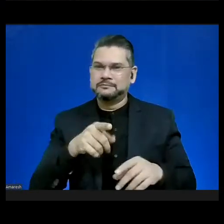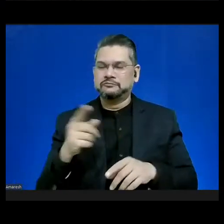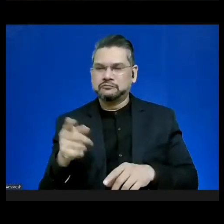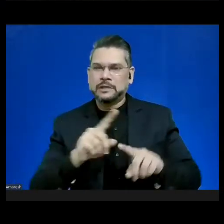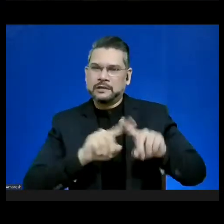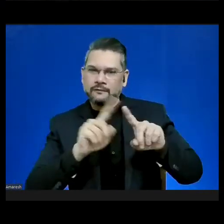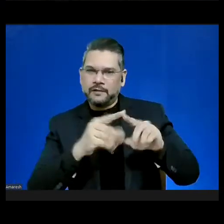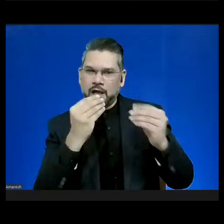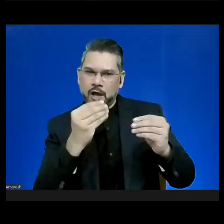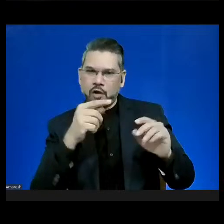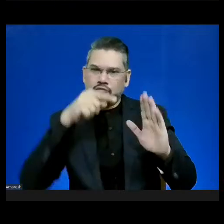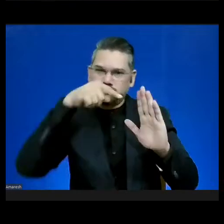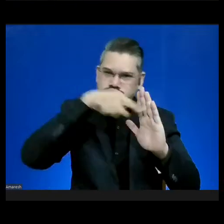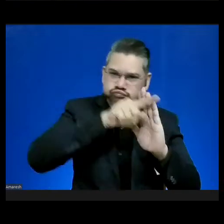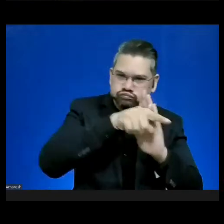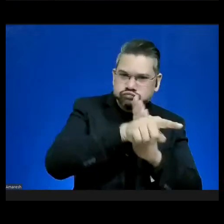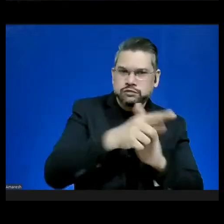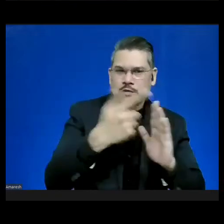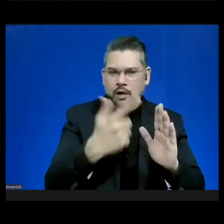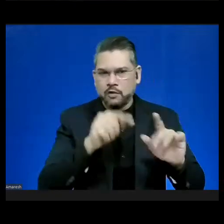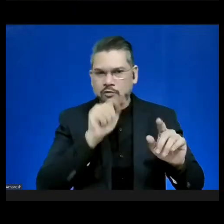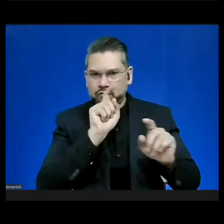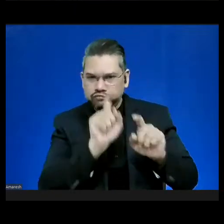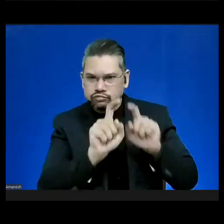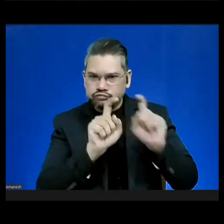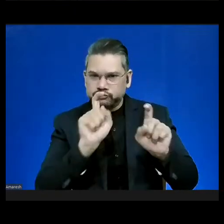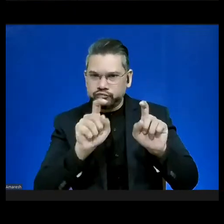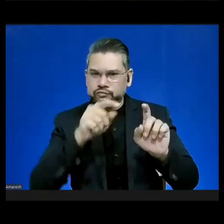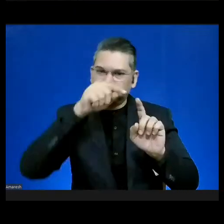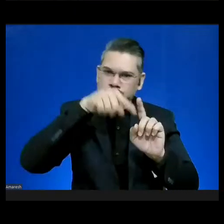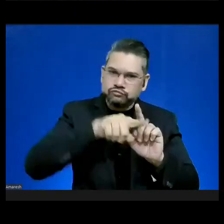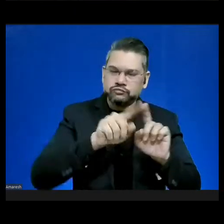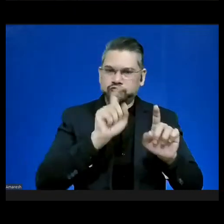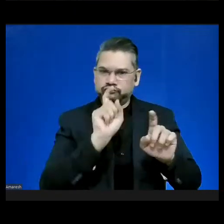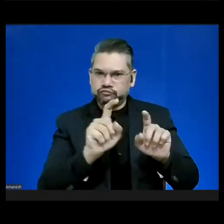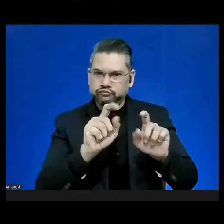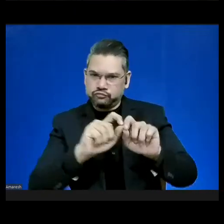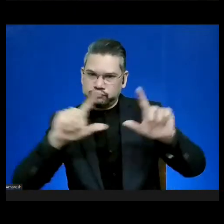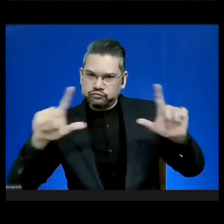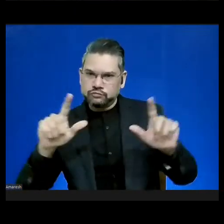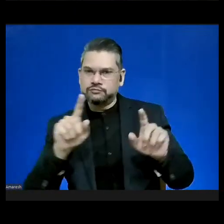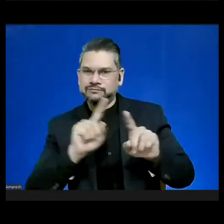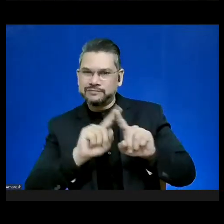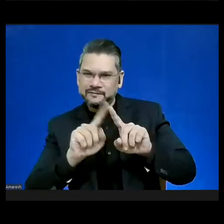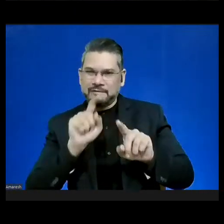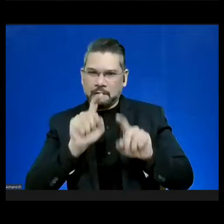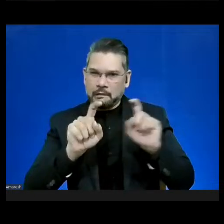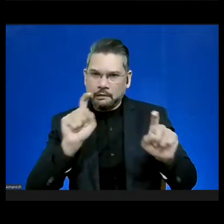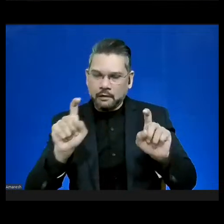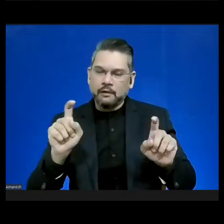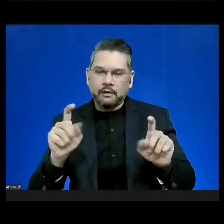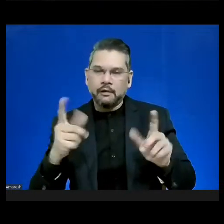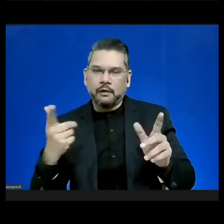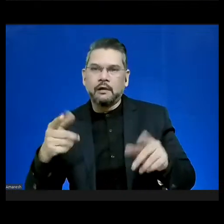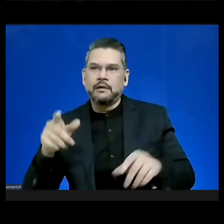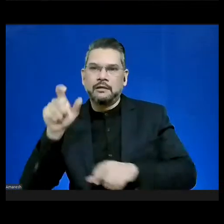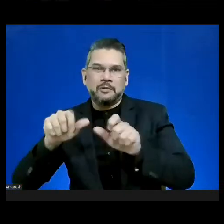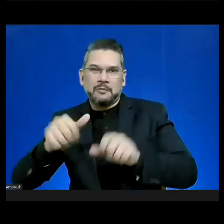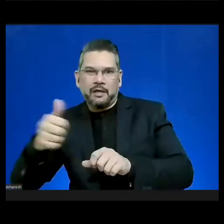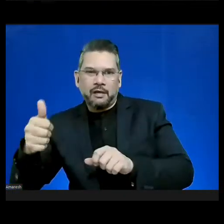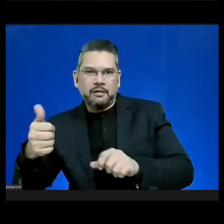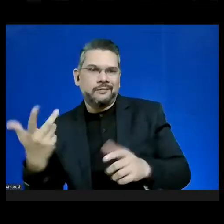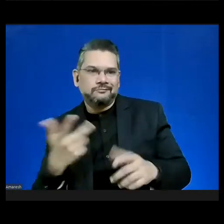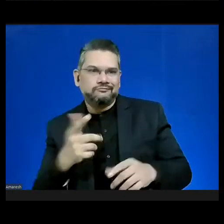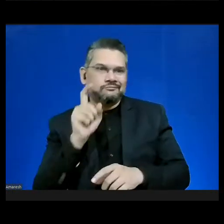do should be in such a way that it should not create any barrier or shortcomings